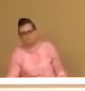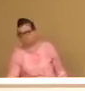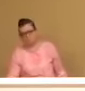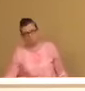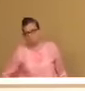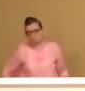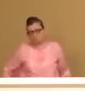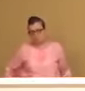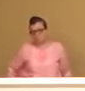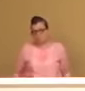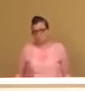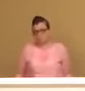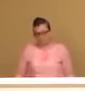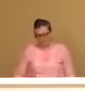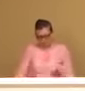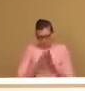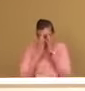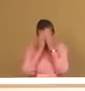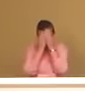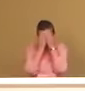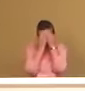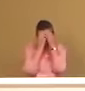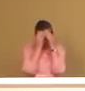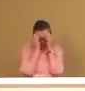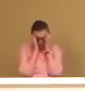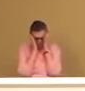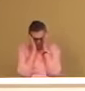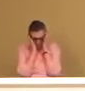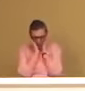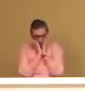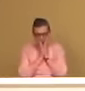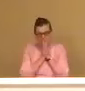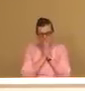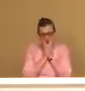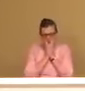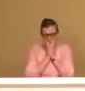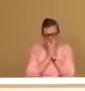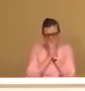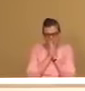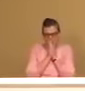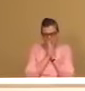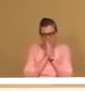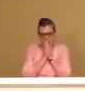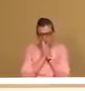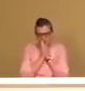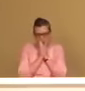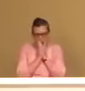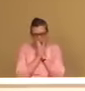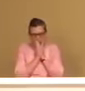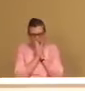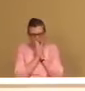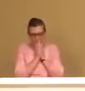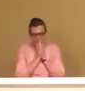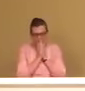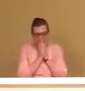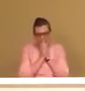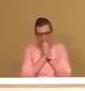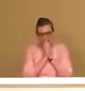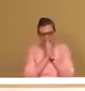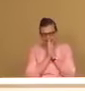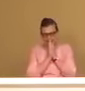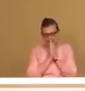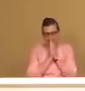a lot of things happen. So let's just ask God to do it right now. Jesus, right now, by the authority of the power of the name of Jesus, Lord. God,